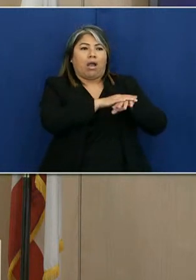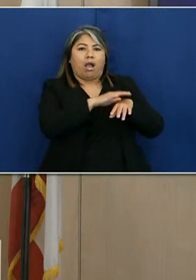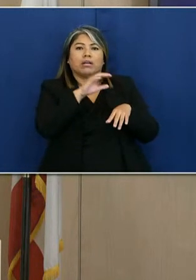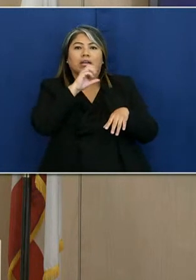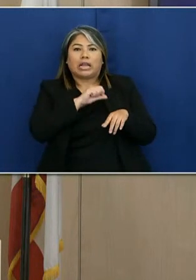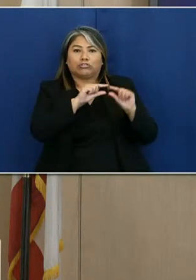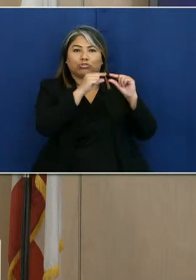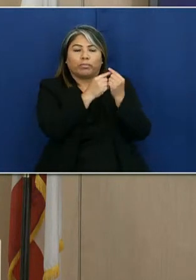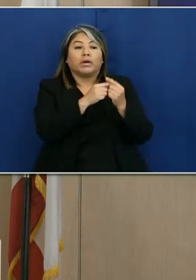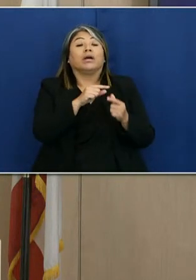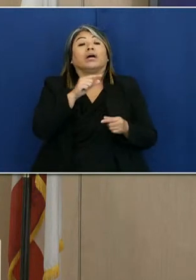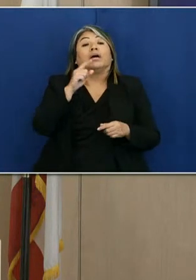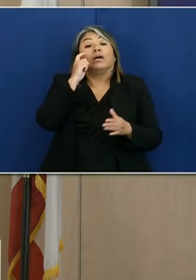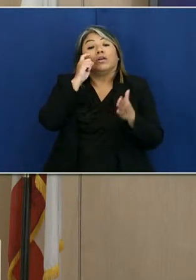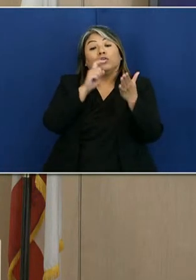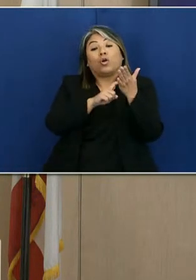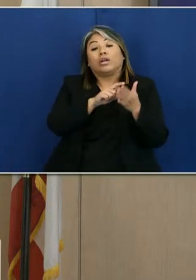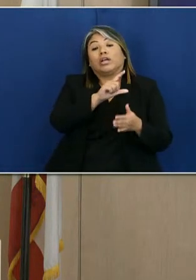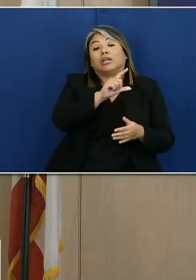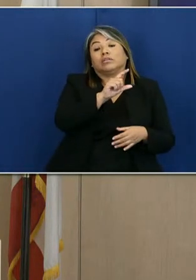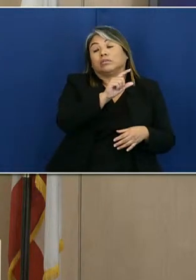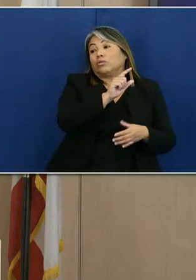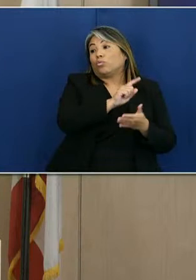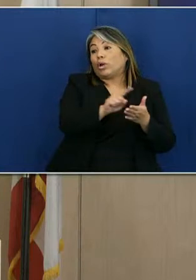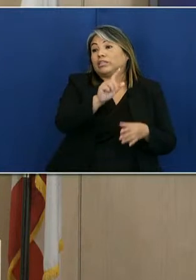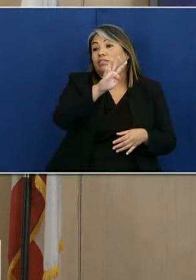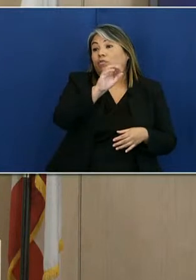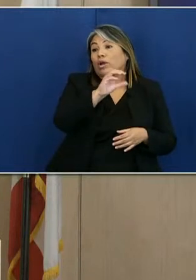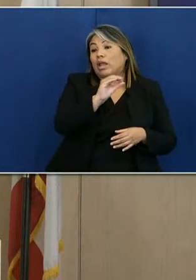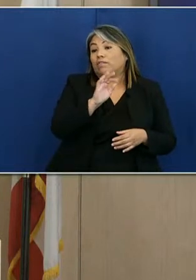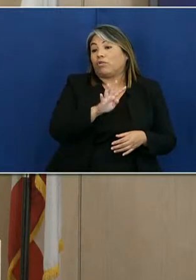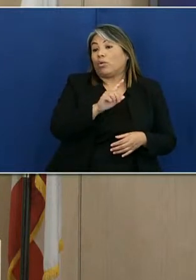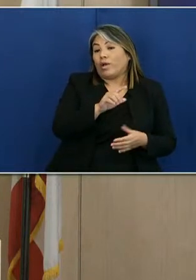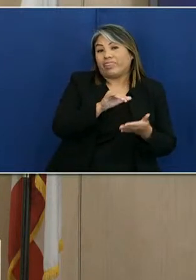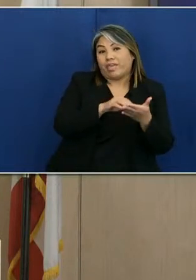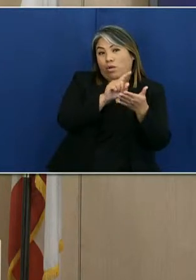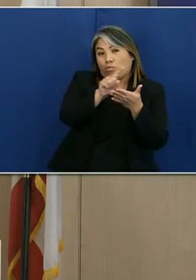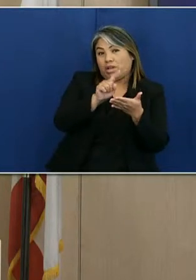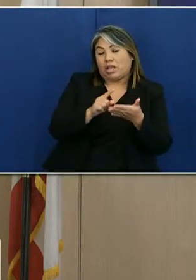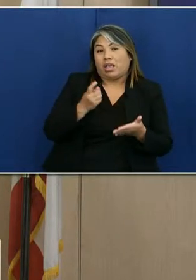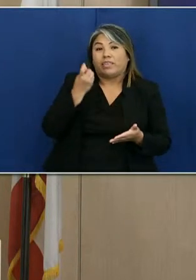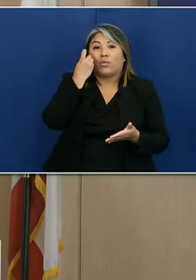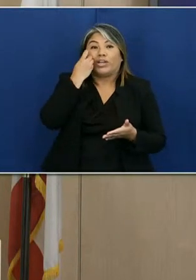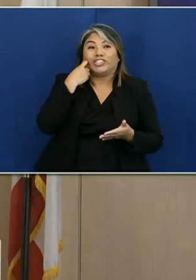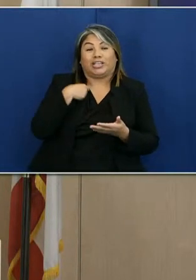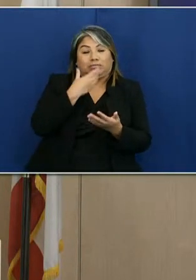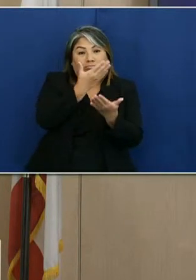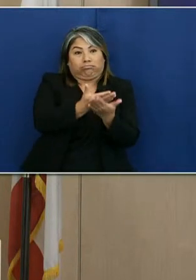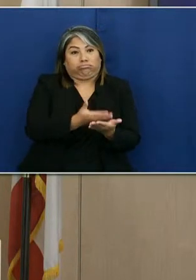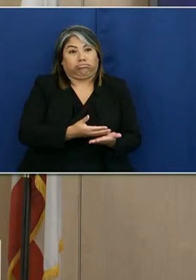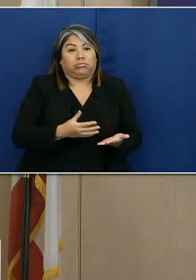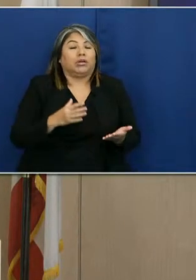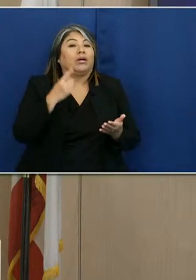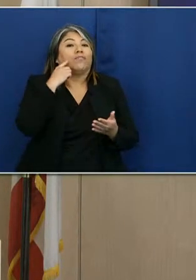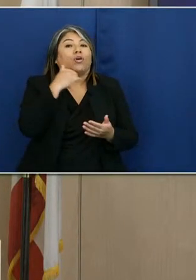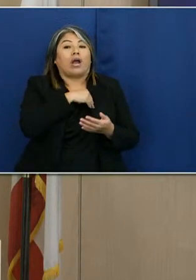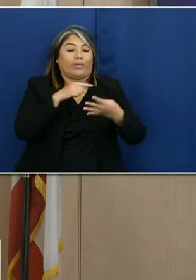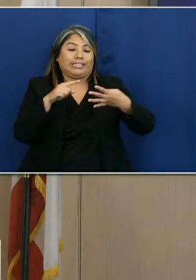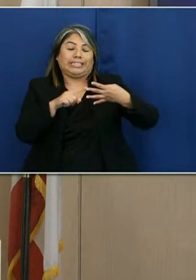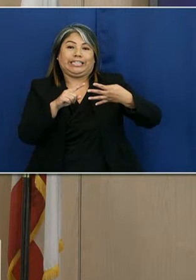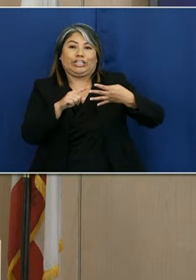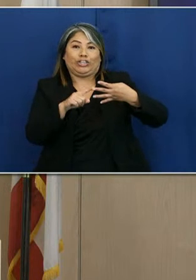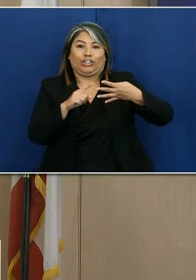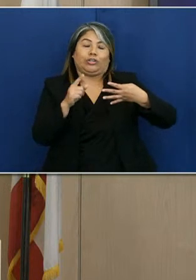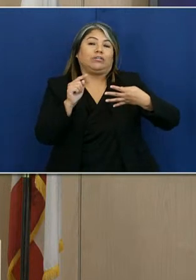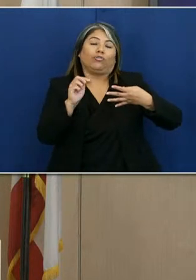that between weeks 40 and 41, and weeks 41 is the one that we were just adjudicated on for our tier status, there's an ever so